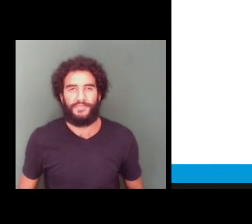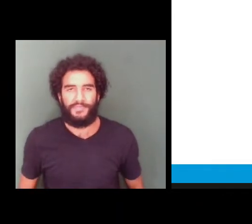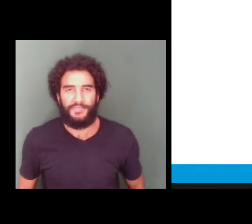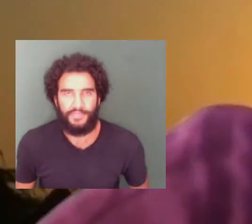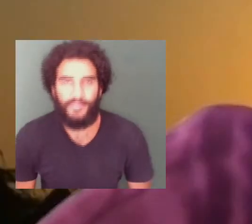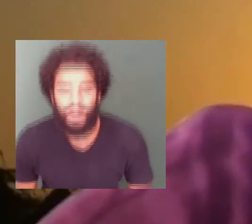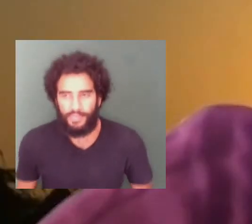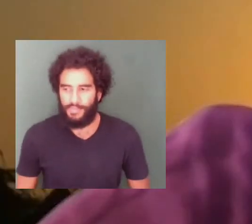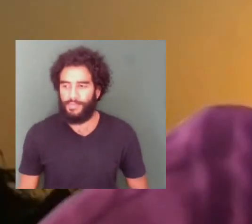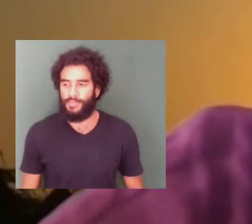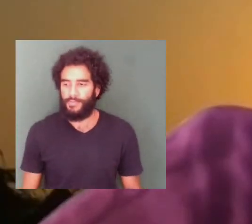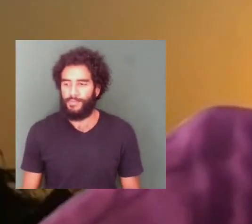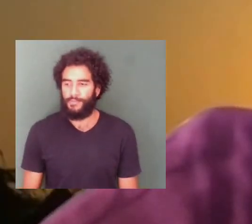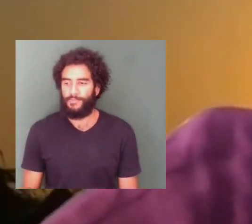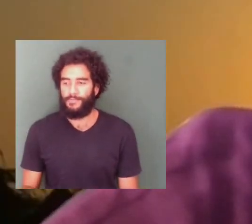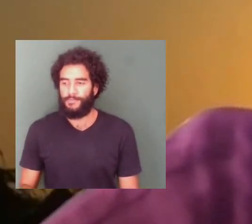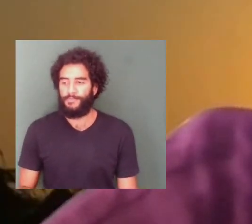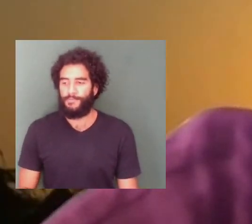much.